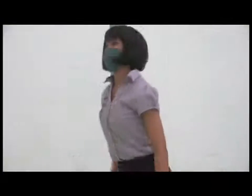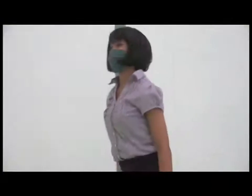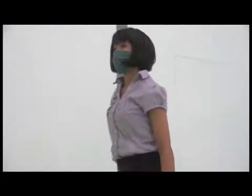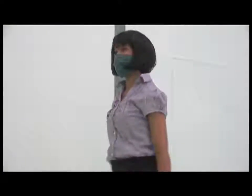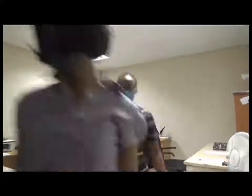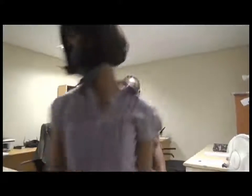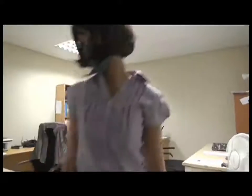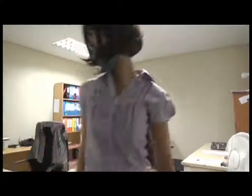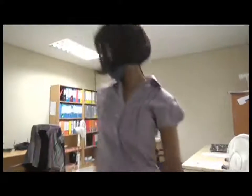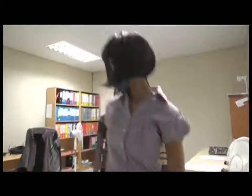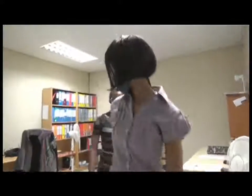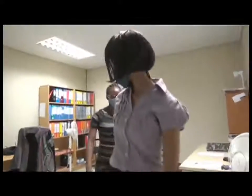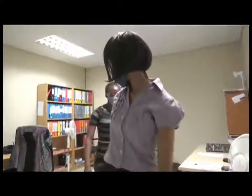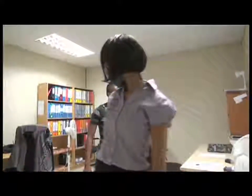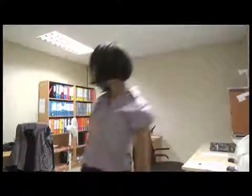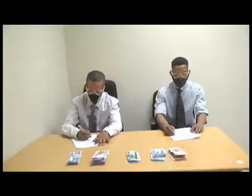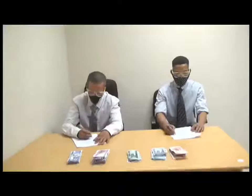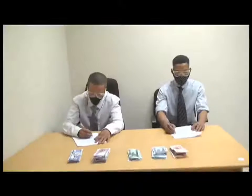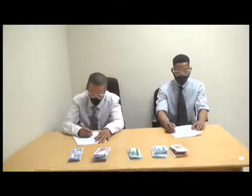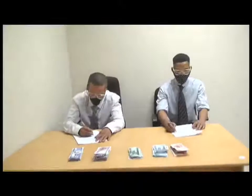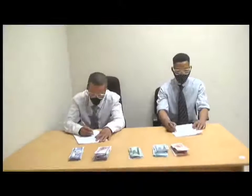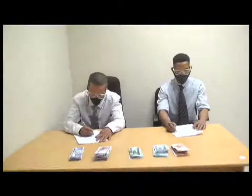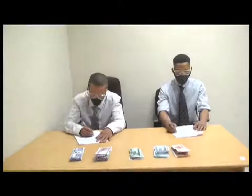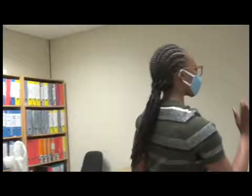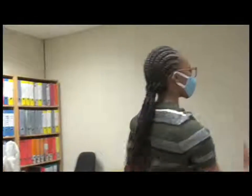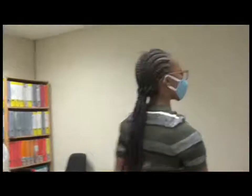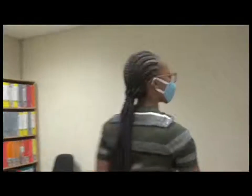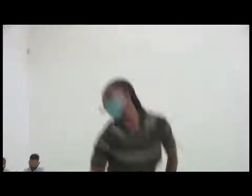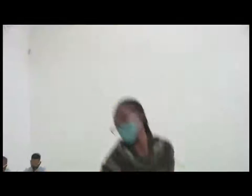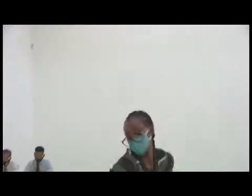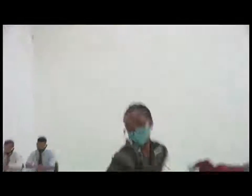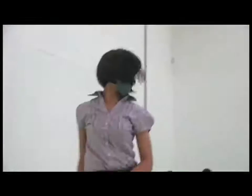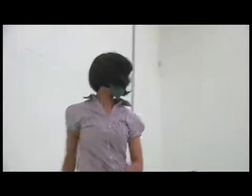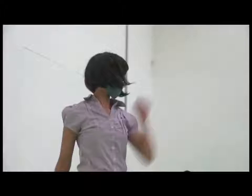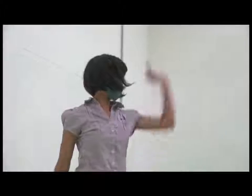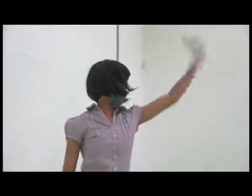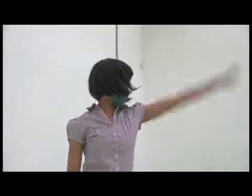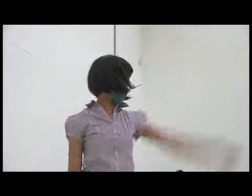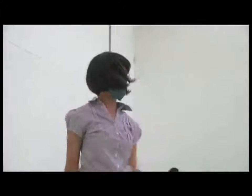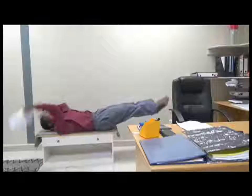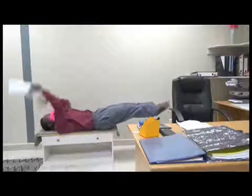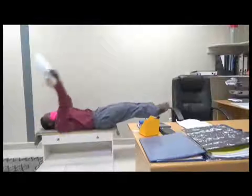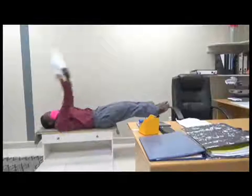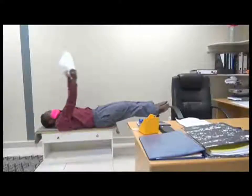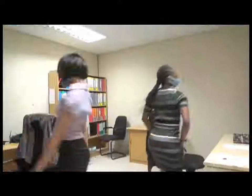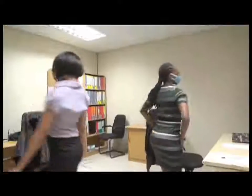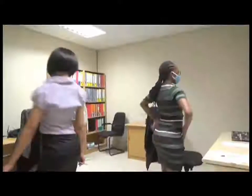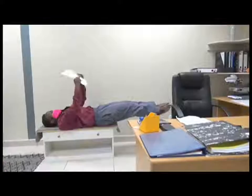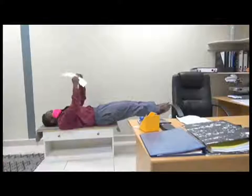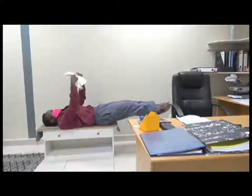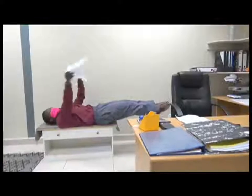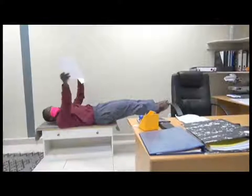brunt, you pushed us to the front. From a lockdown and lockdown, more than our